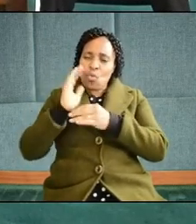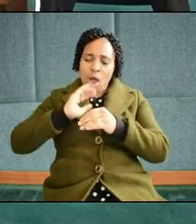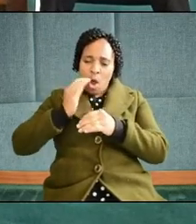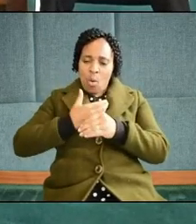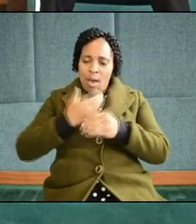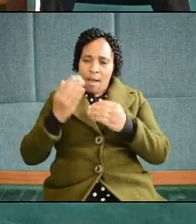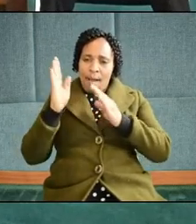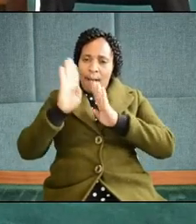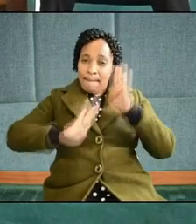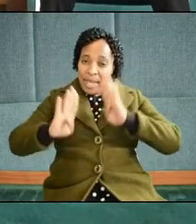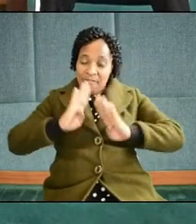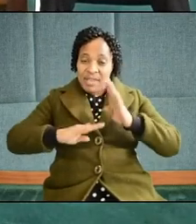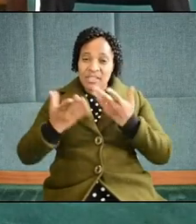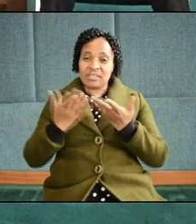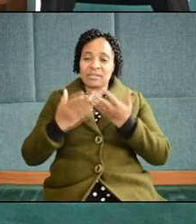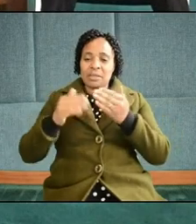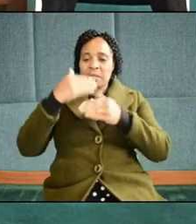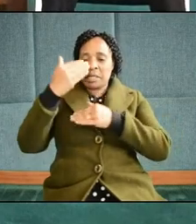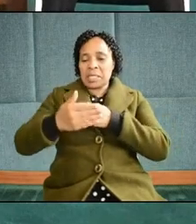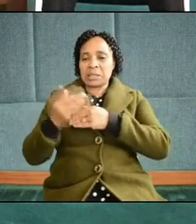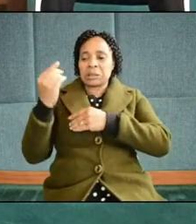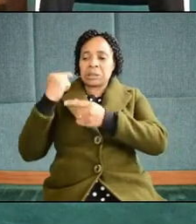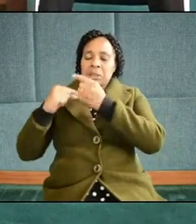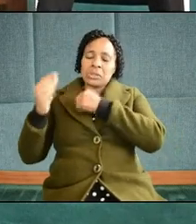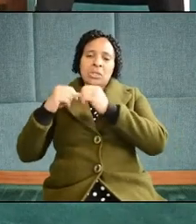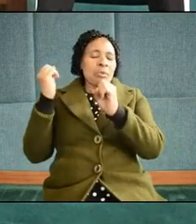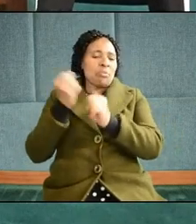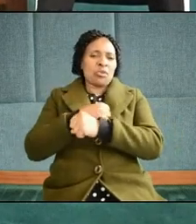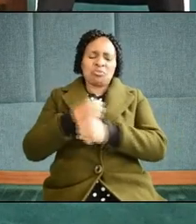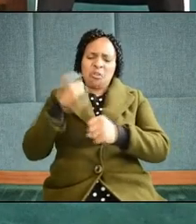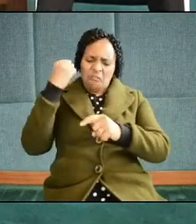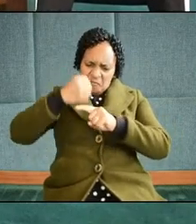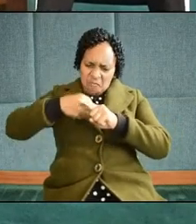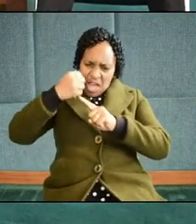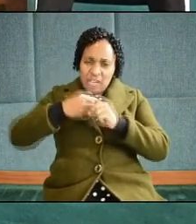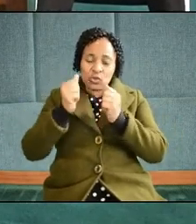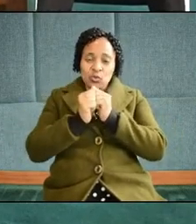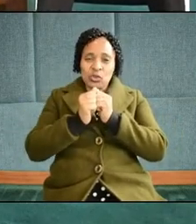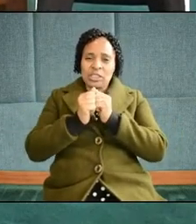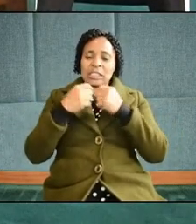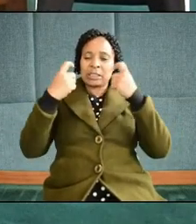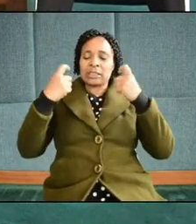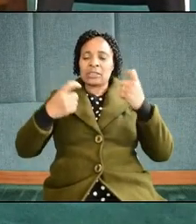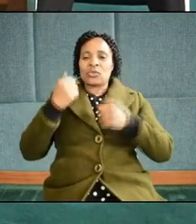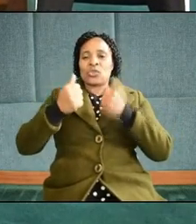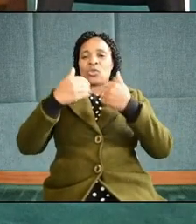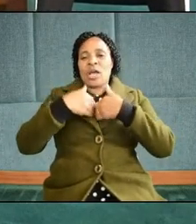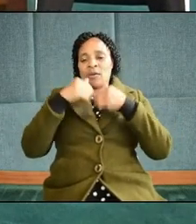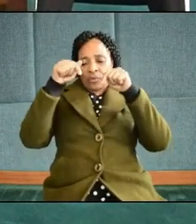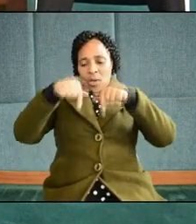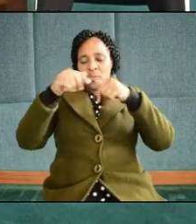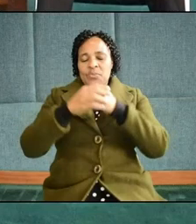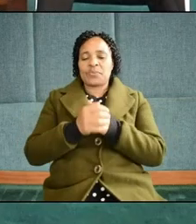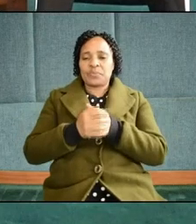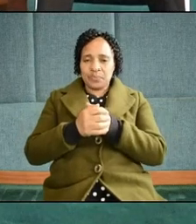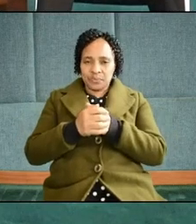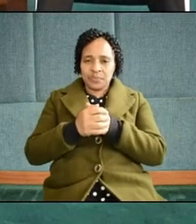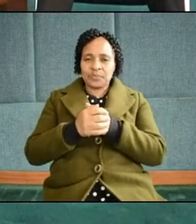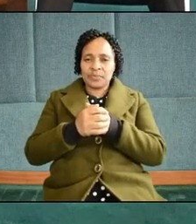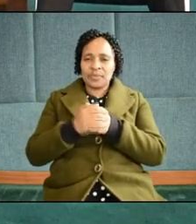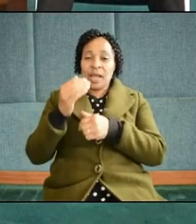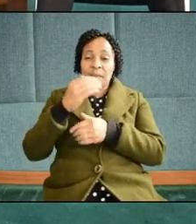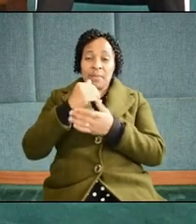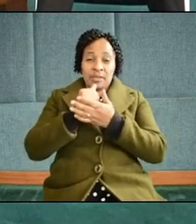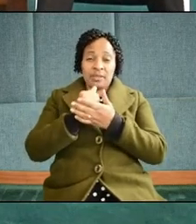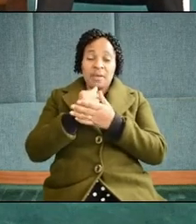ensure that the next generation does not fight with the sins that we are fighting with now? Mm. Amen.